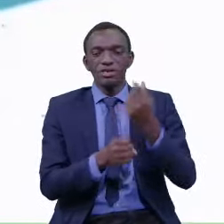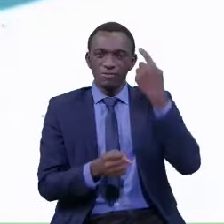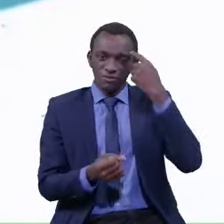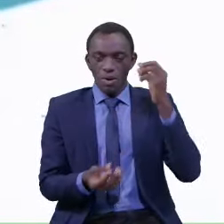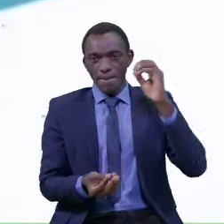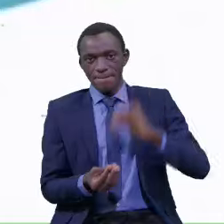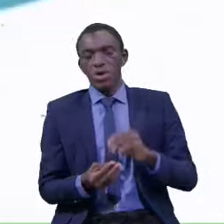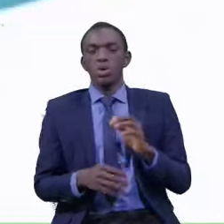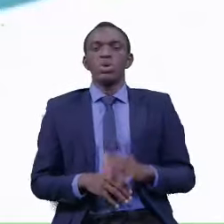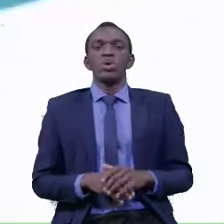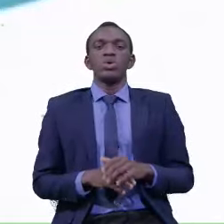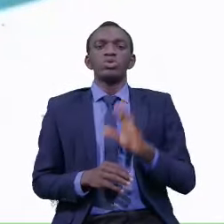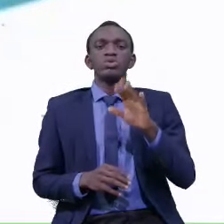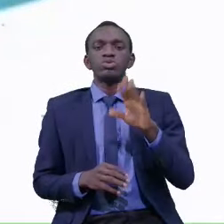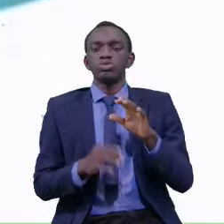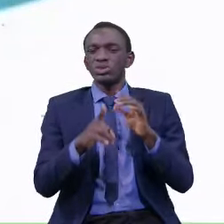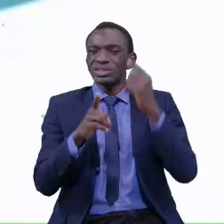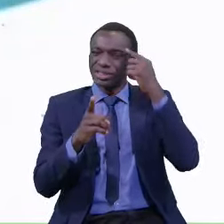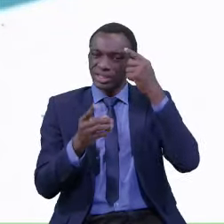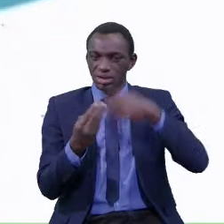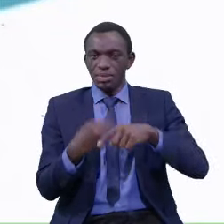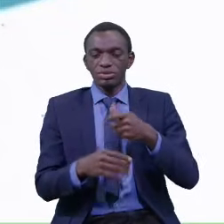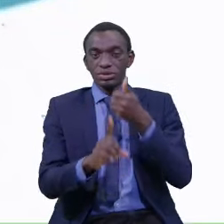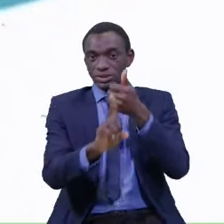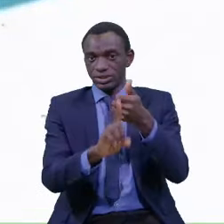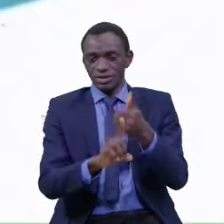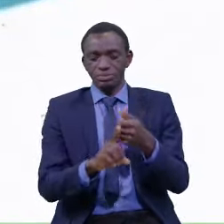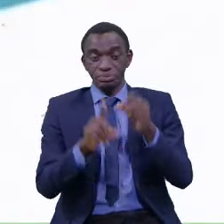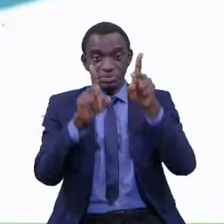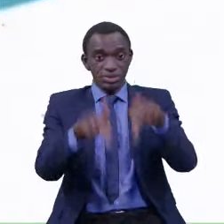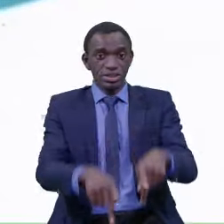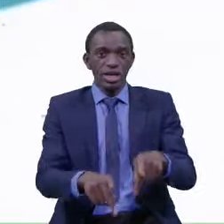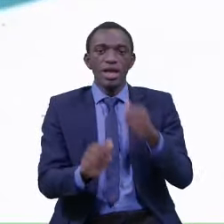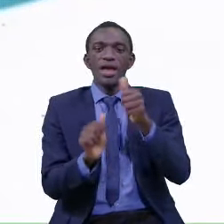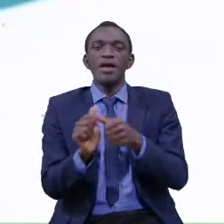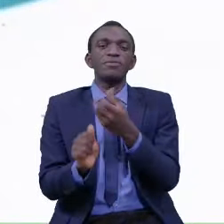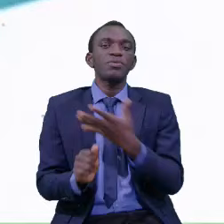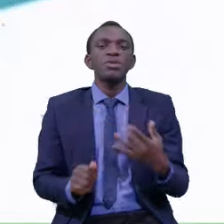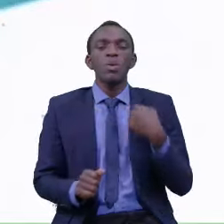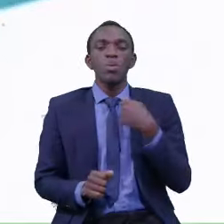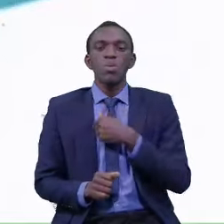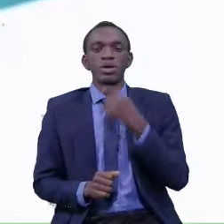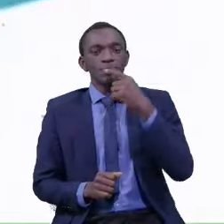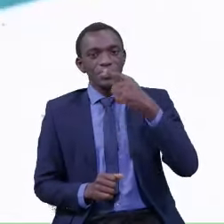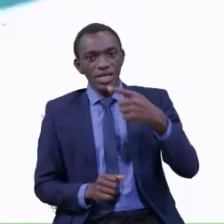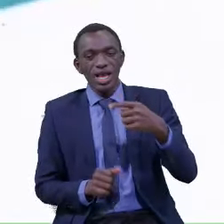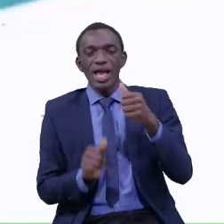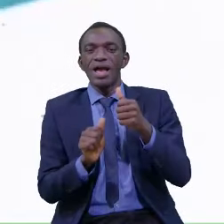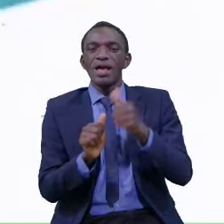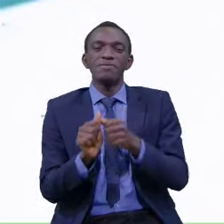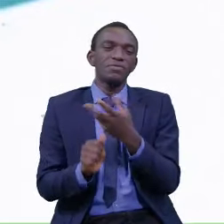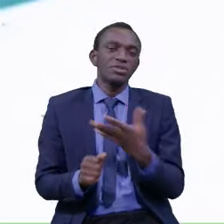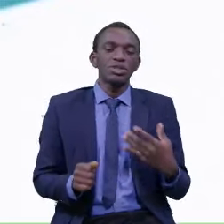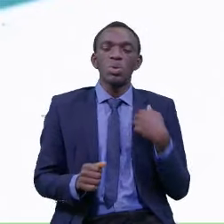yourself, personal. Everything we say, everything we read, you